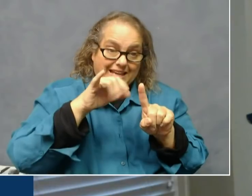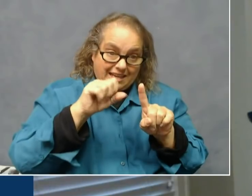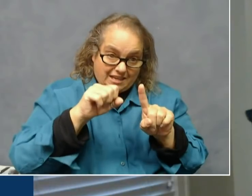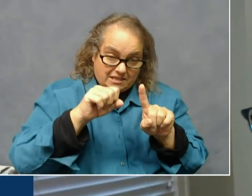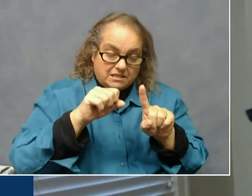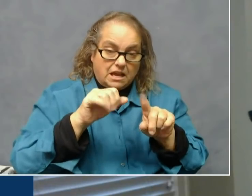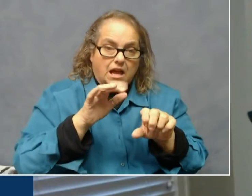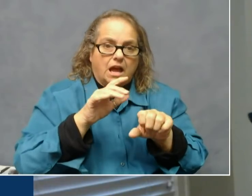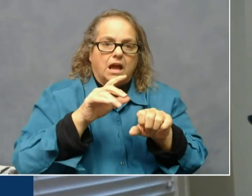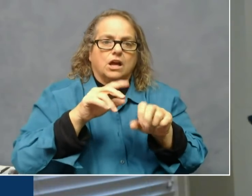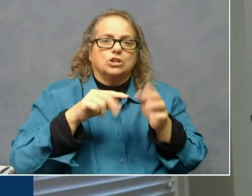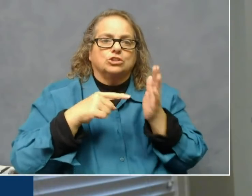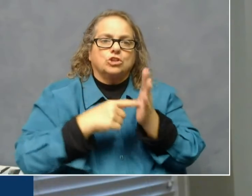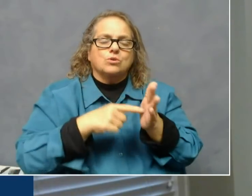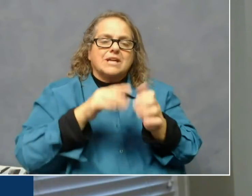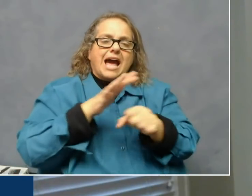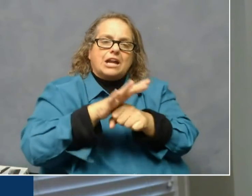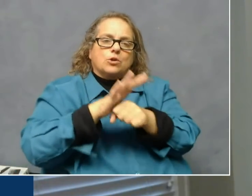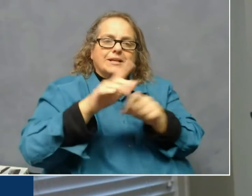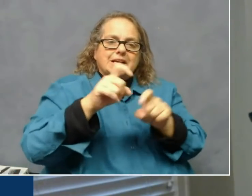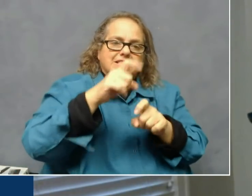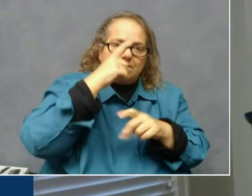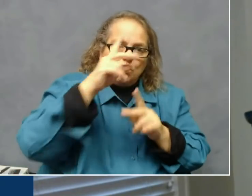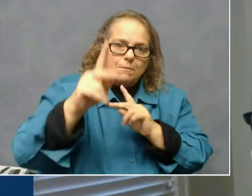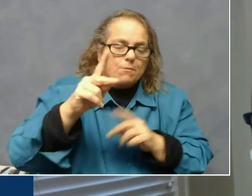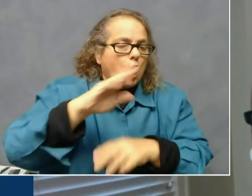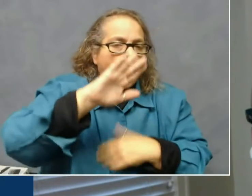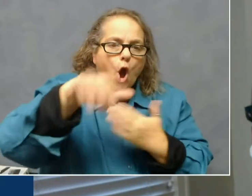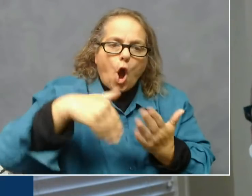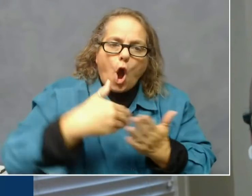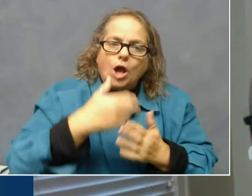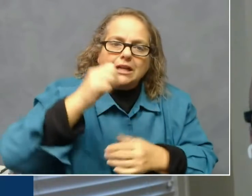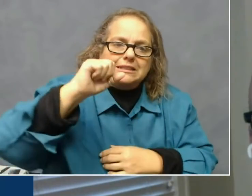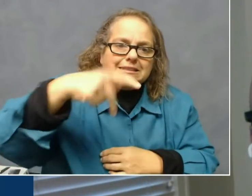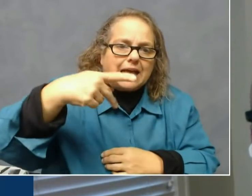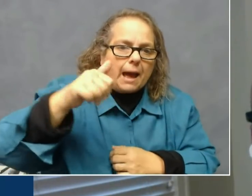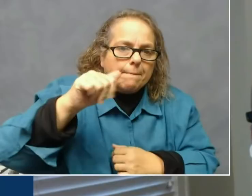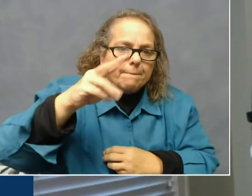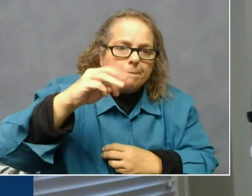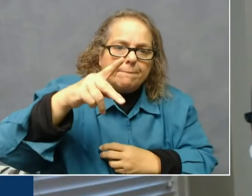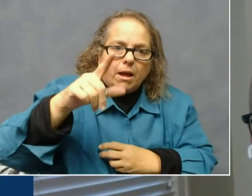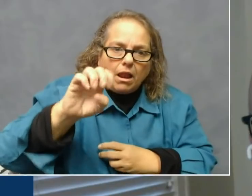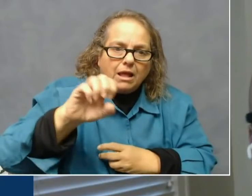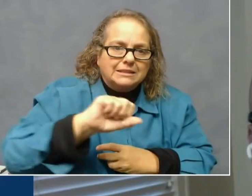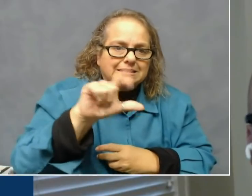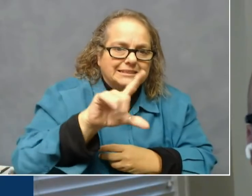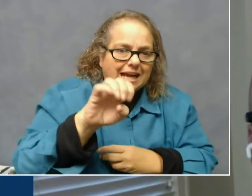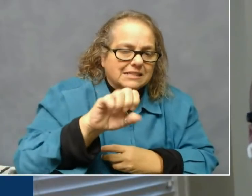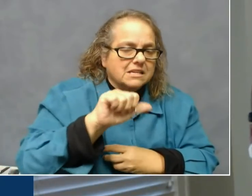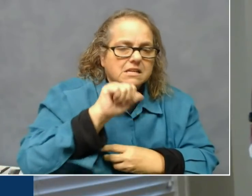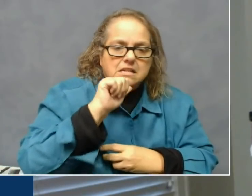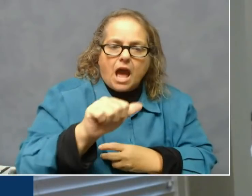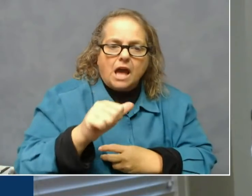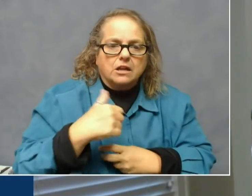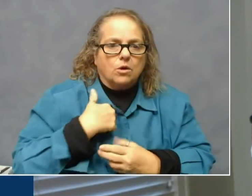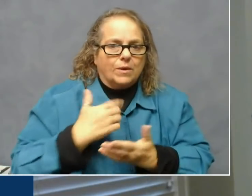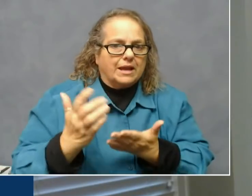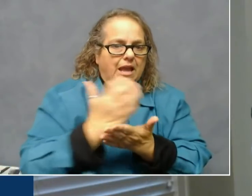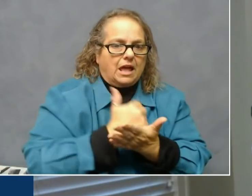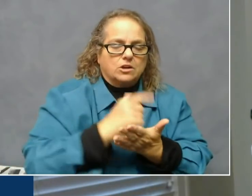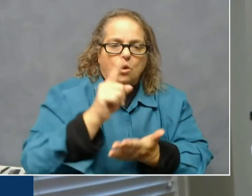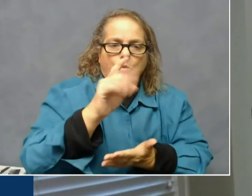All of these are sample sizes. We never capture 100% of all the tests done. There's just